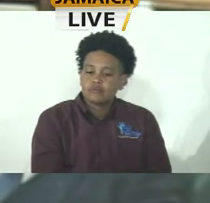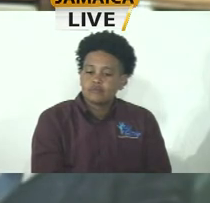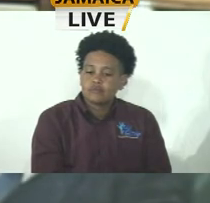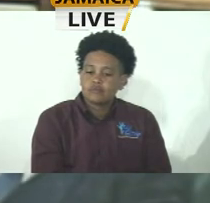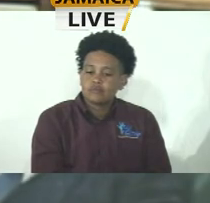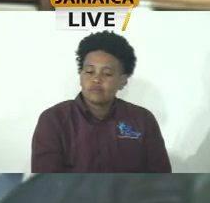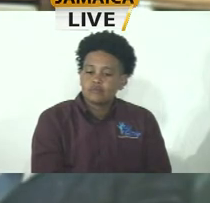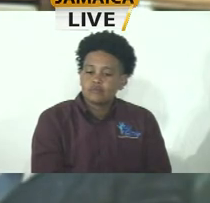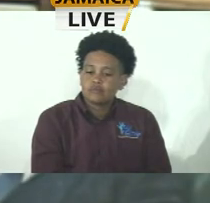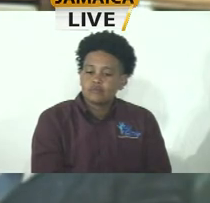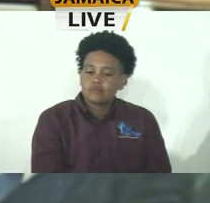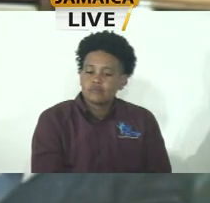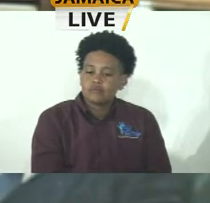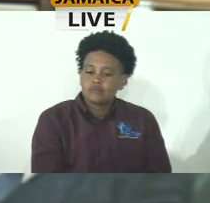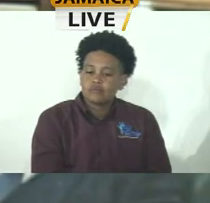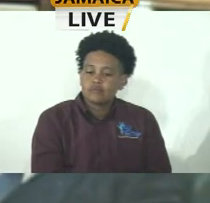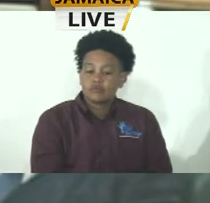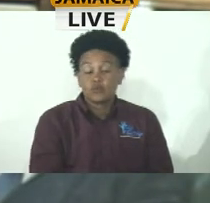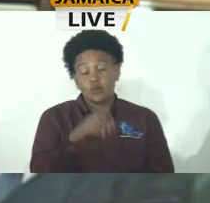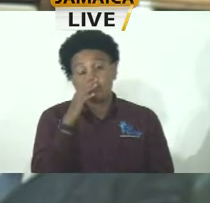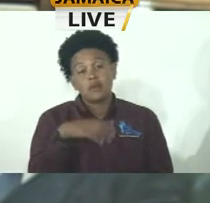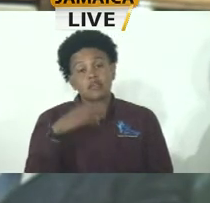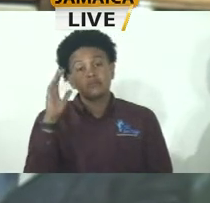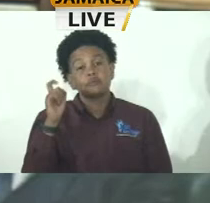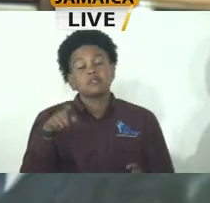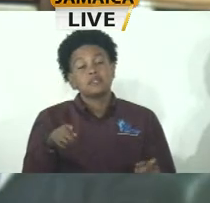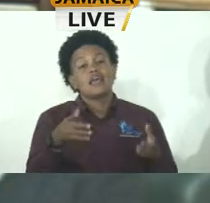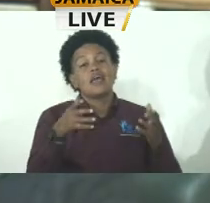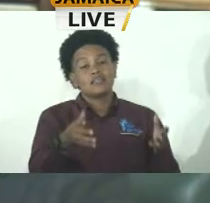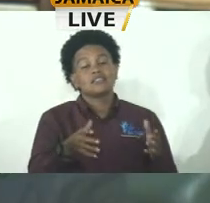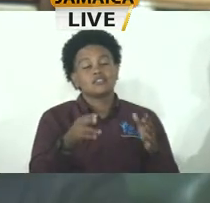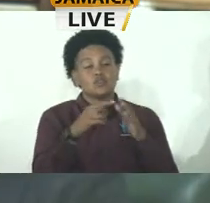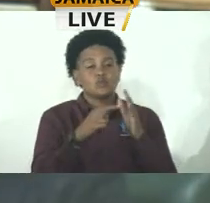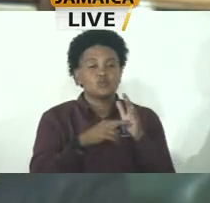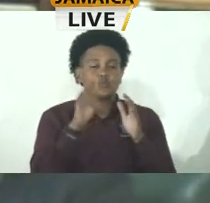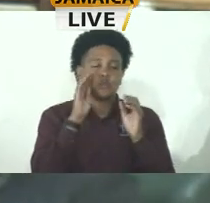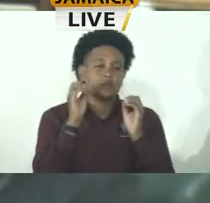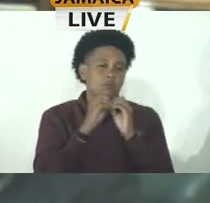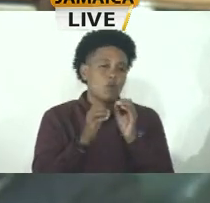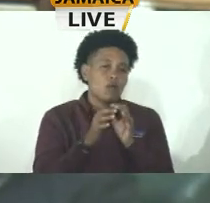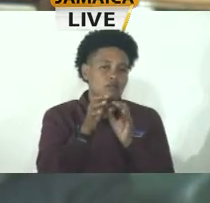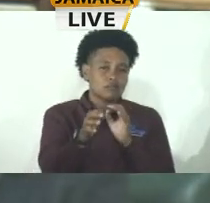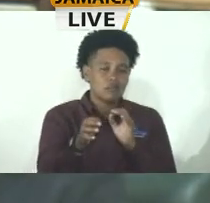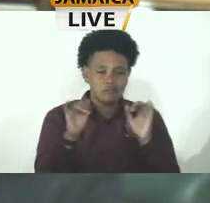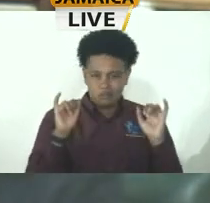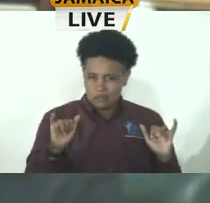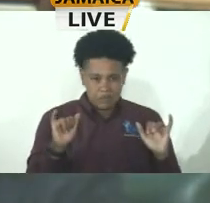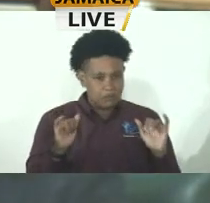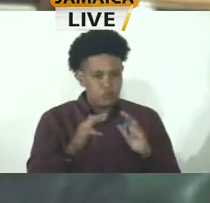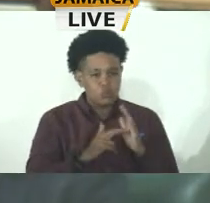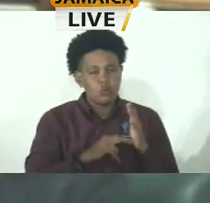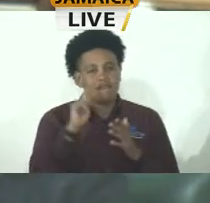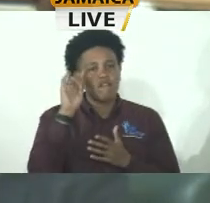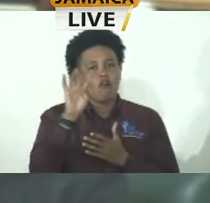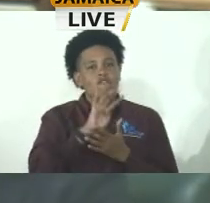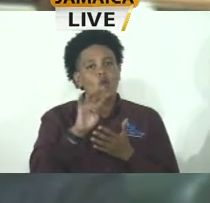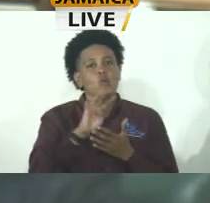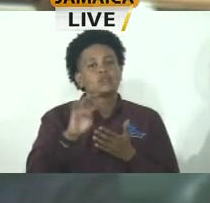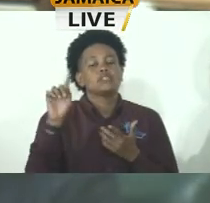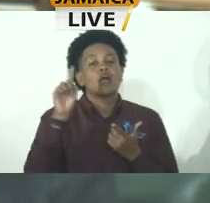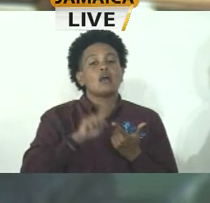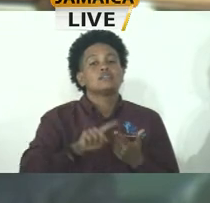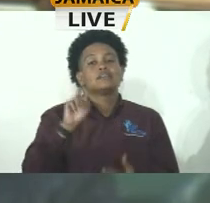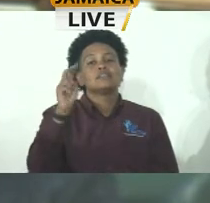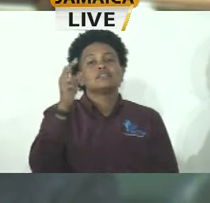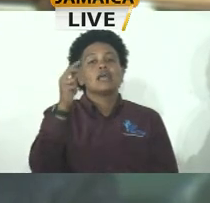the existing measures will largely be extended for a four week period until the